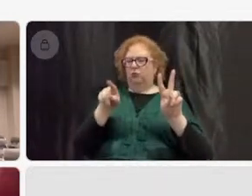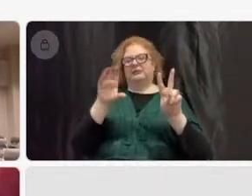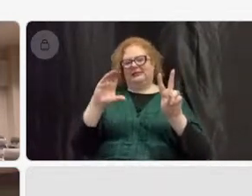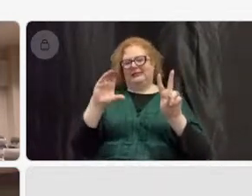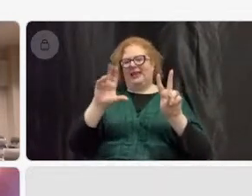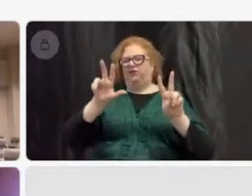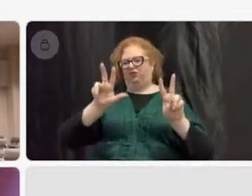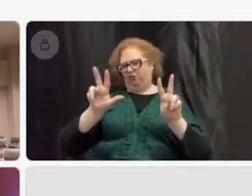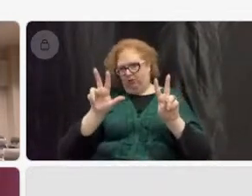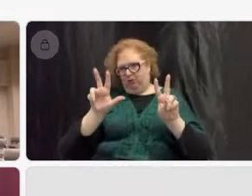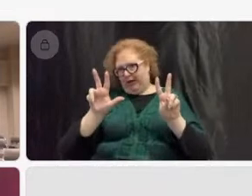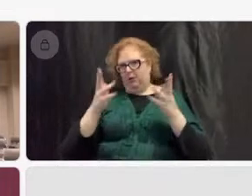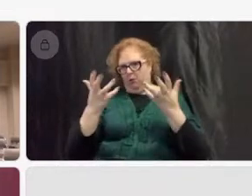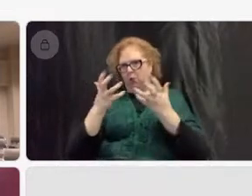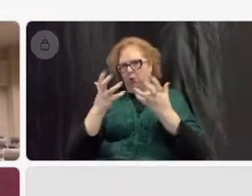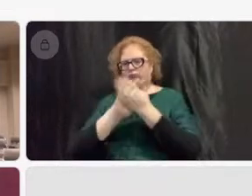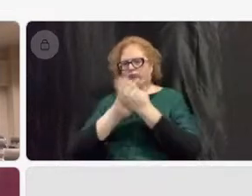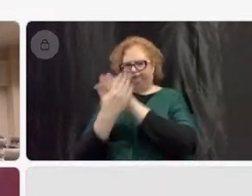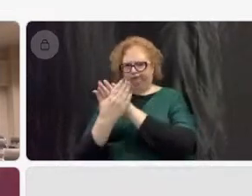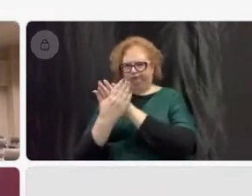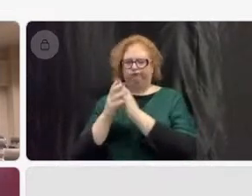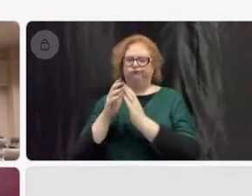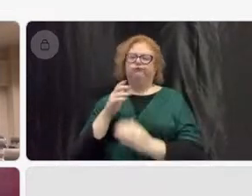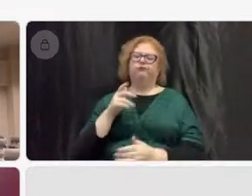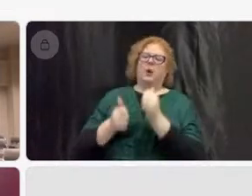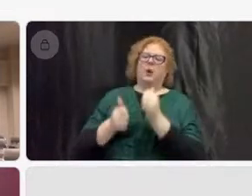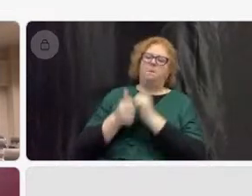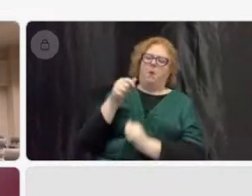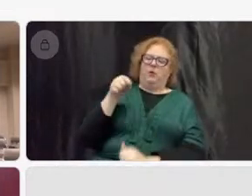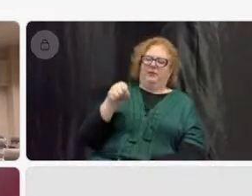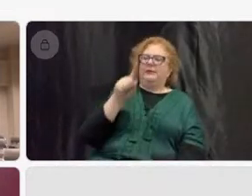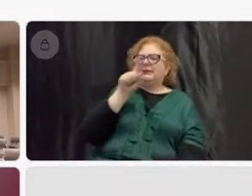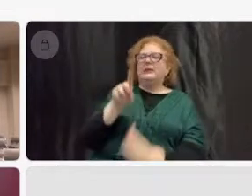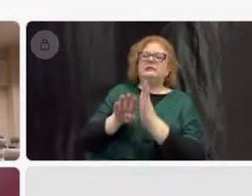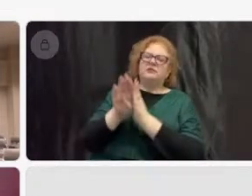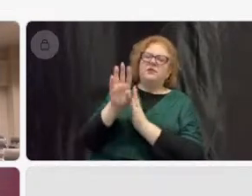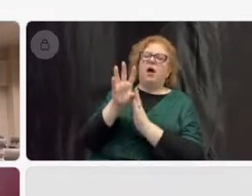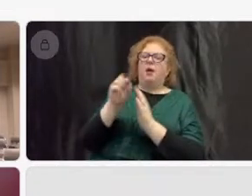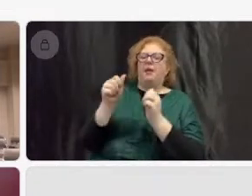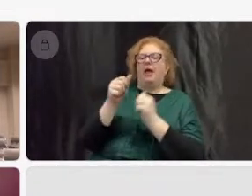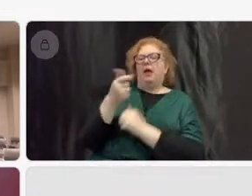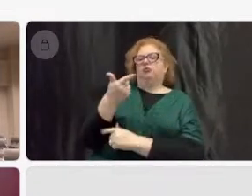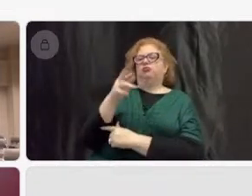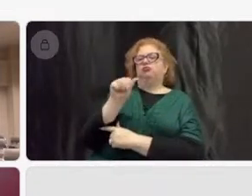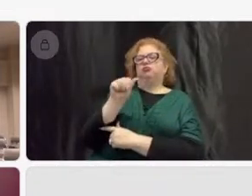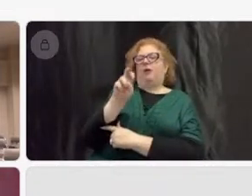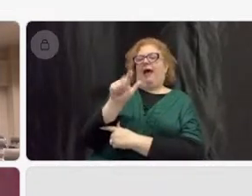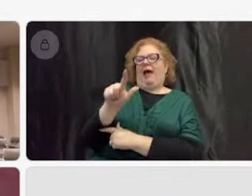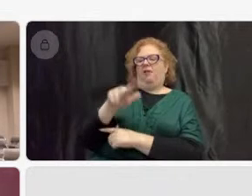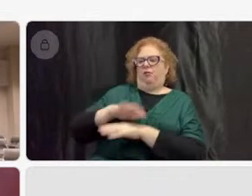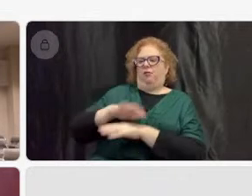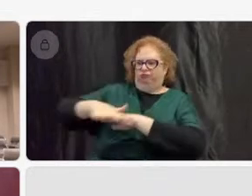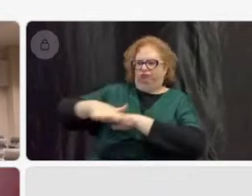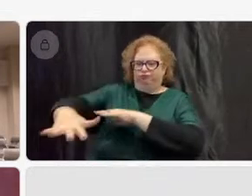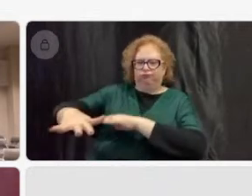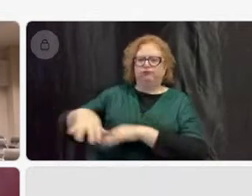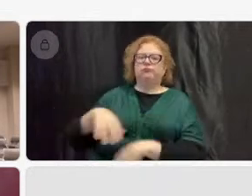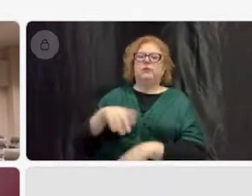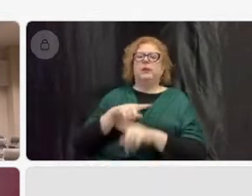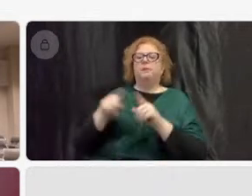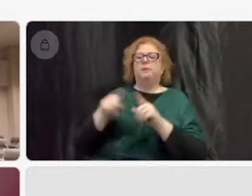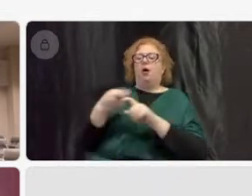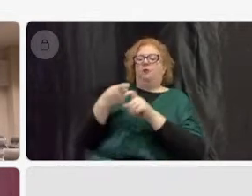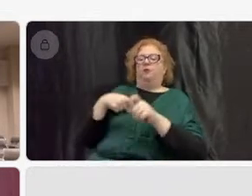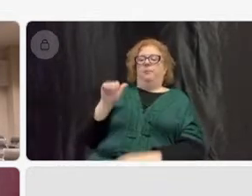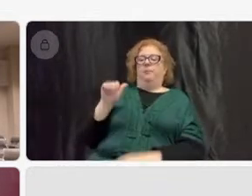site is currently undeveloped and mostly gravel covered. The gravel drive from Baseline Road serves as access to the property.